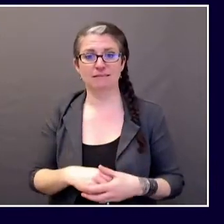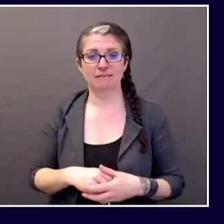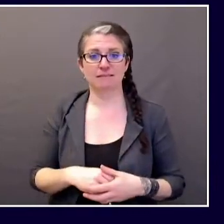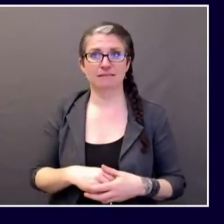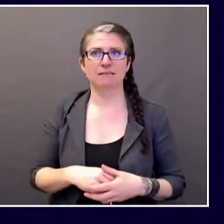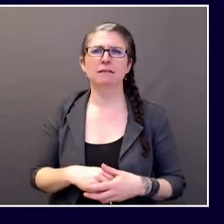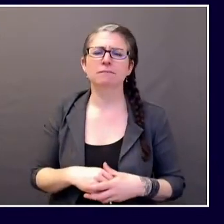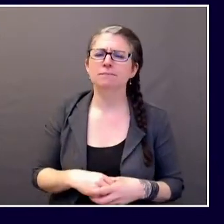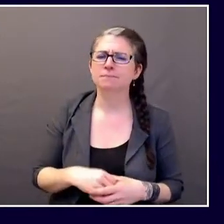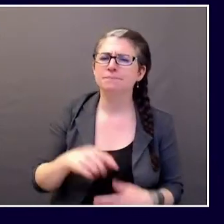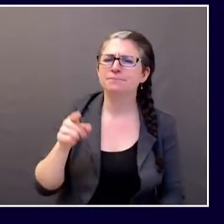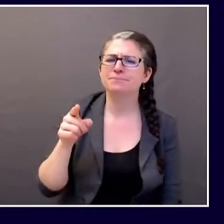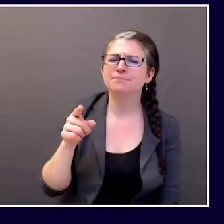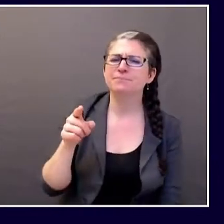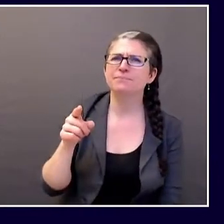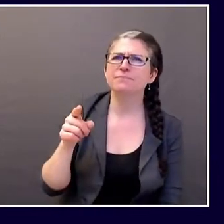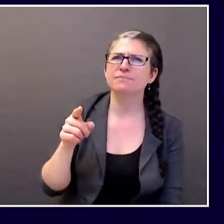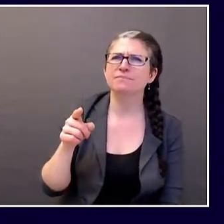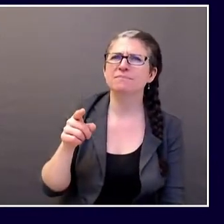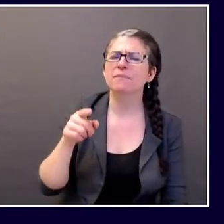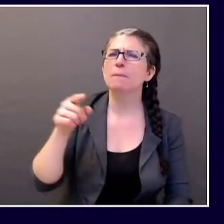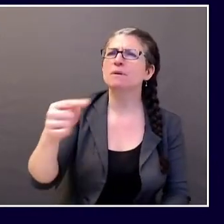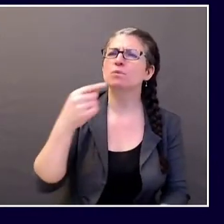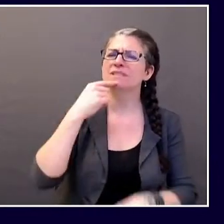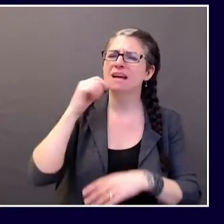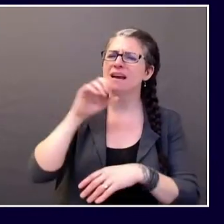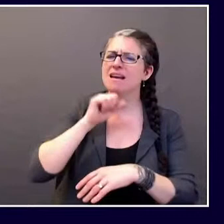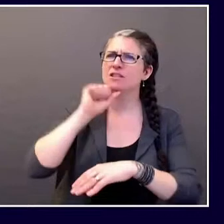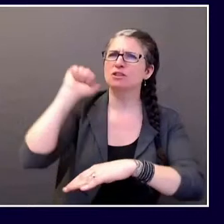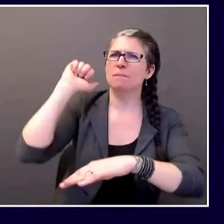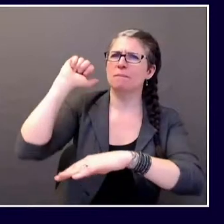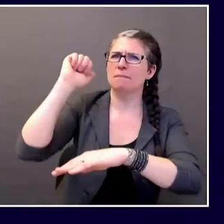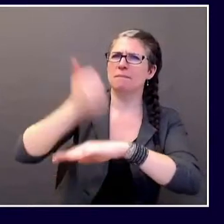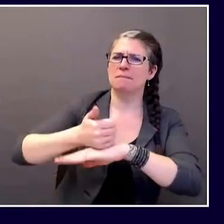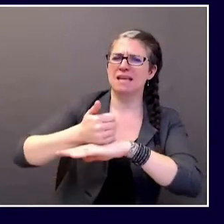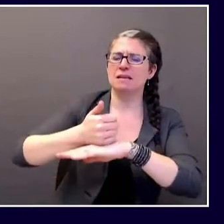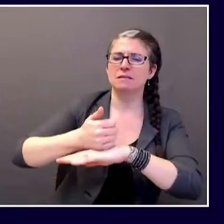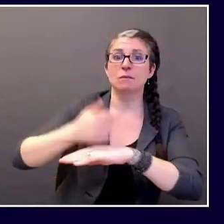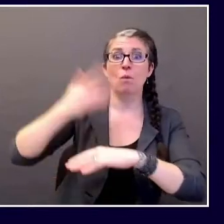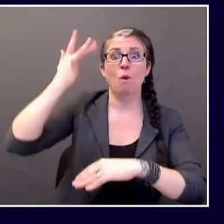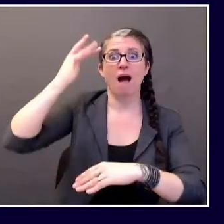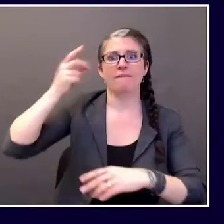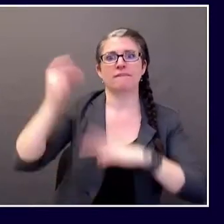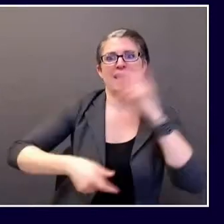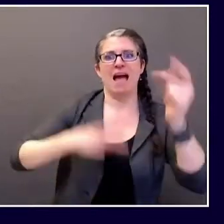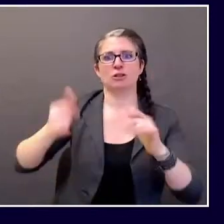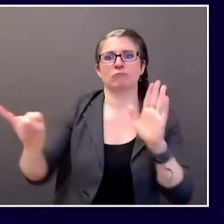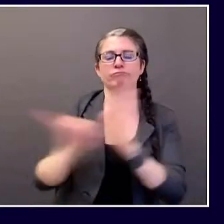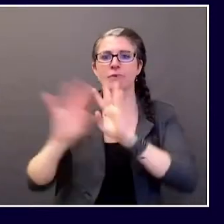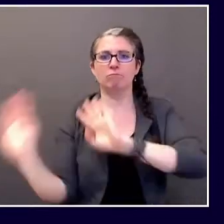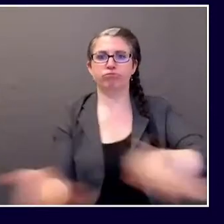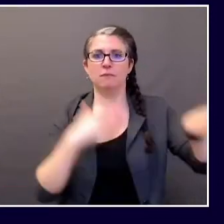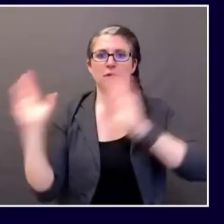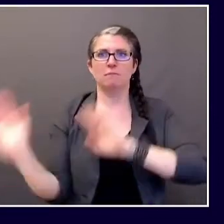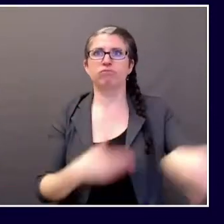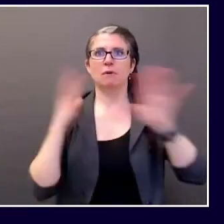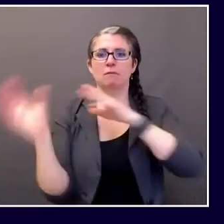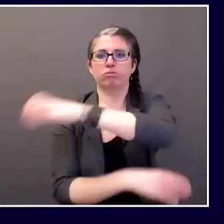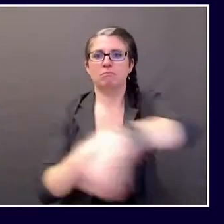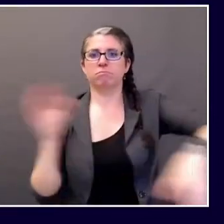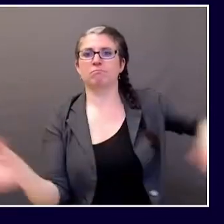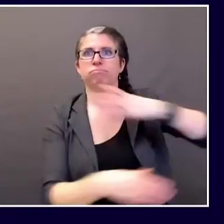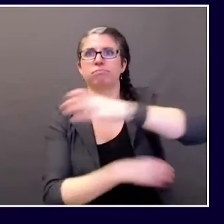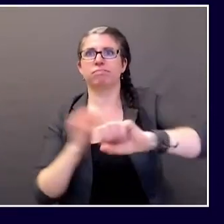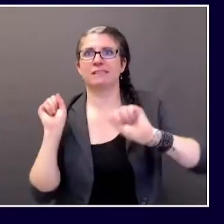age categories. But in the case of like these cancer centers, wouldn't it be fairly efficient speed-wise for them to give it to their lower patients,